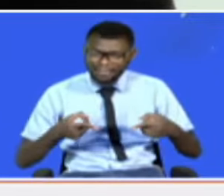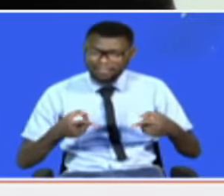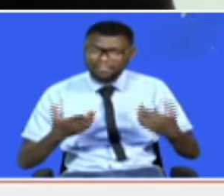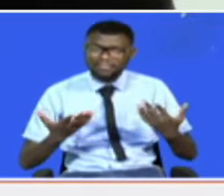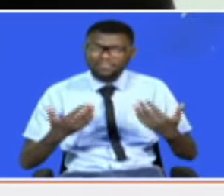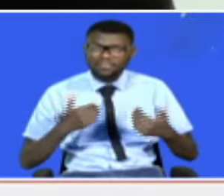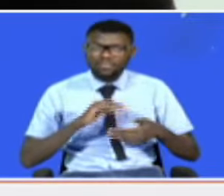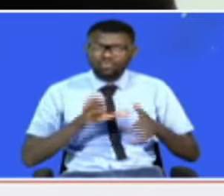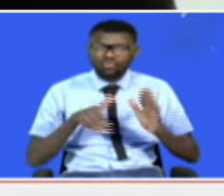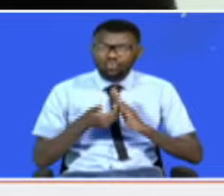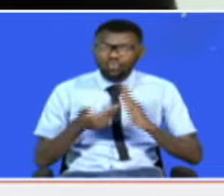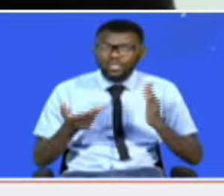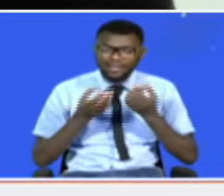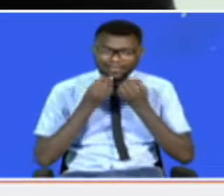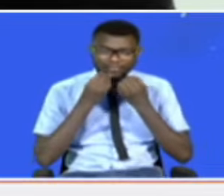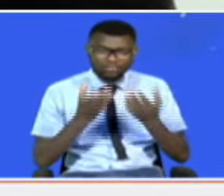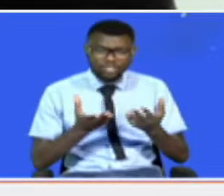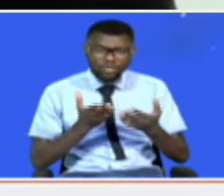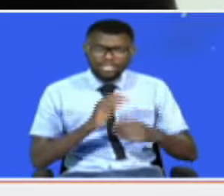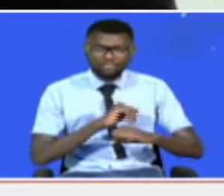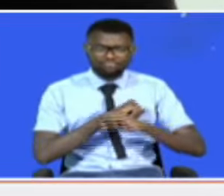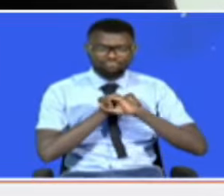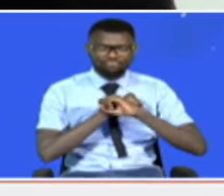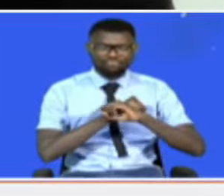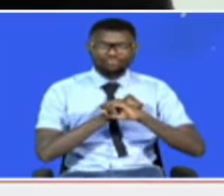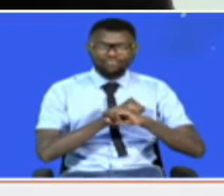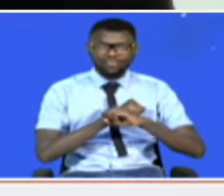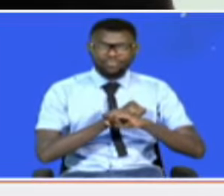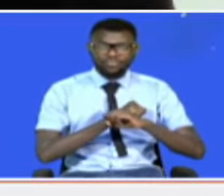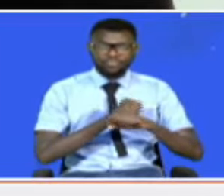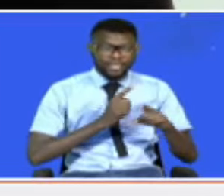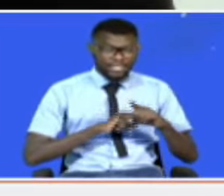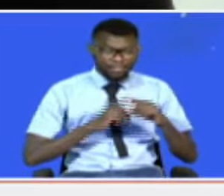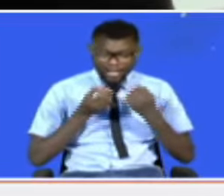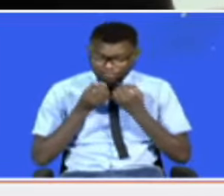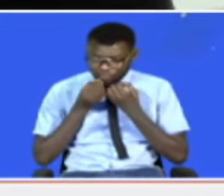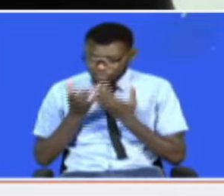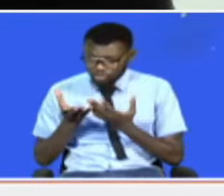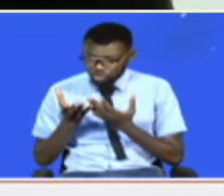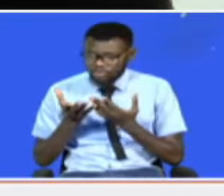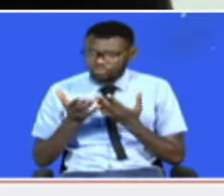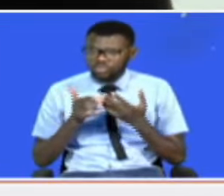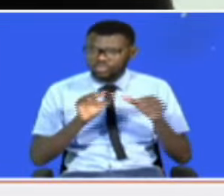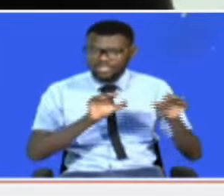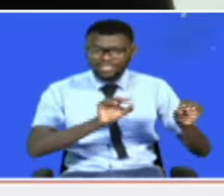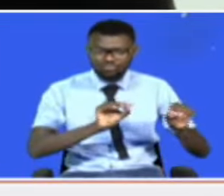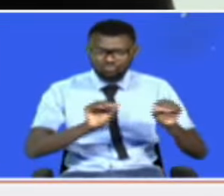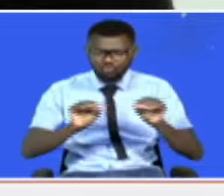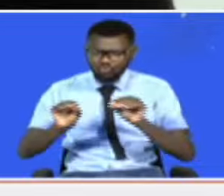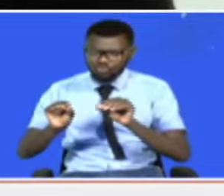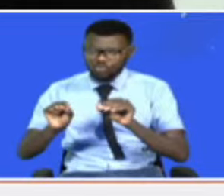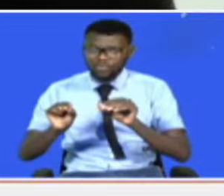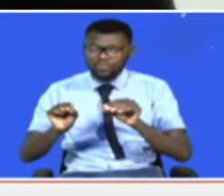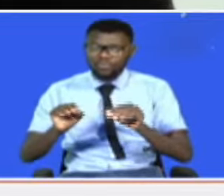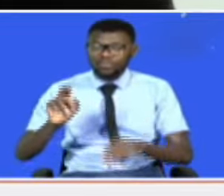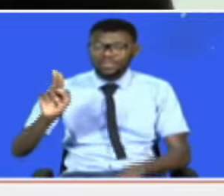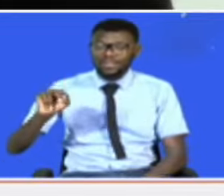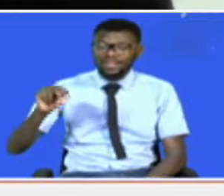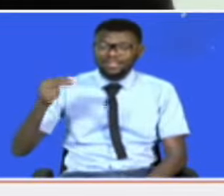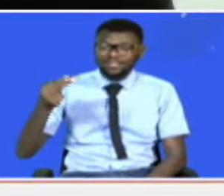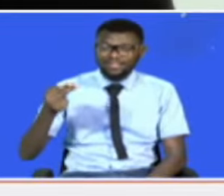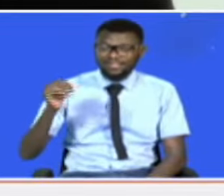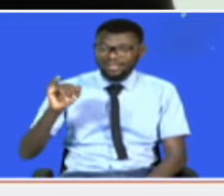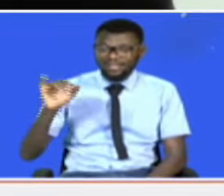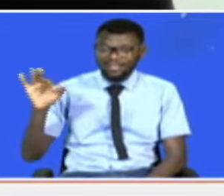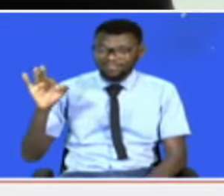encrypted and only decrypted or news upon provisions of the content from the data subject. NHIF and